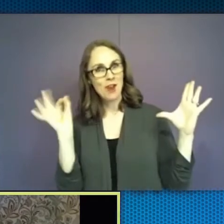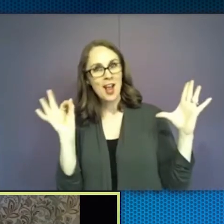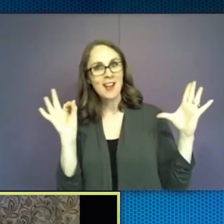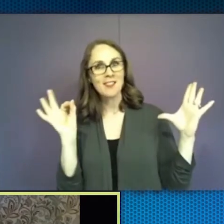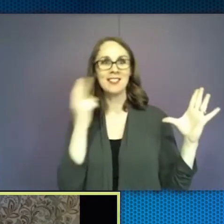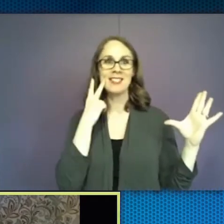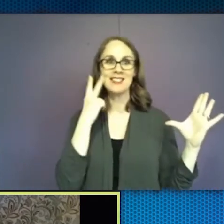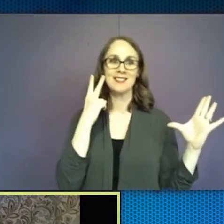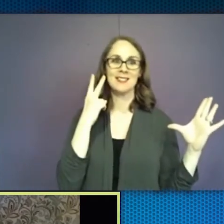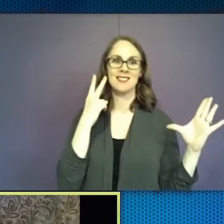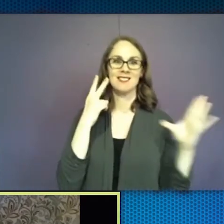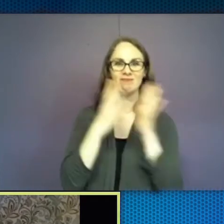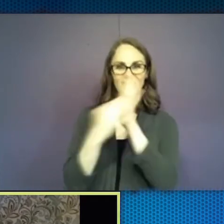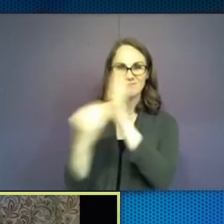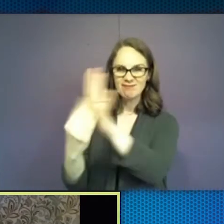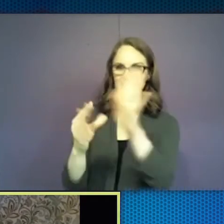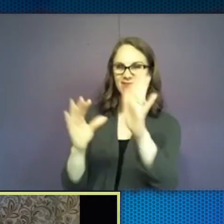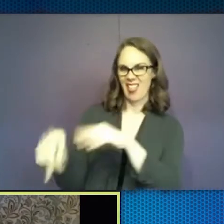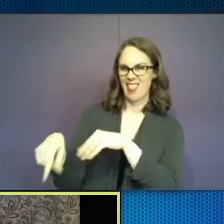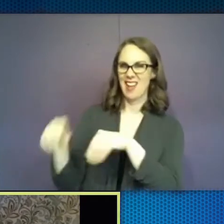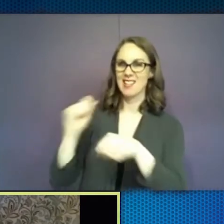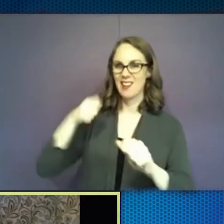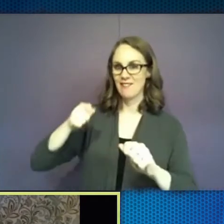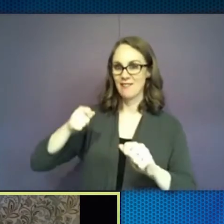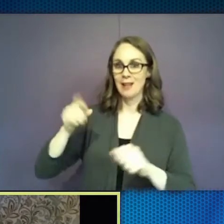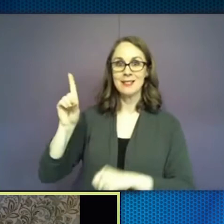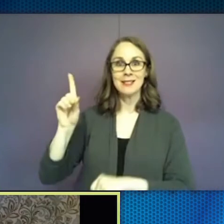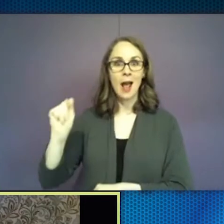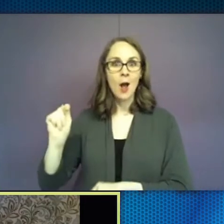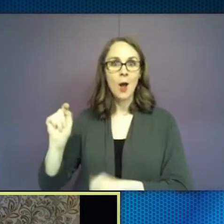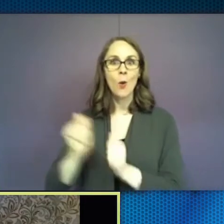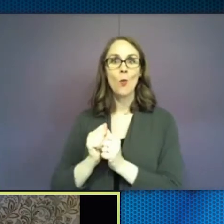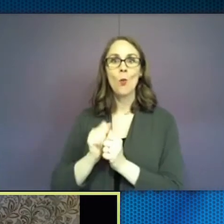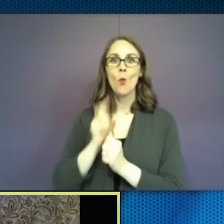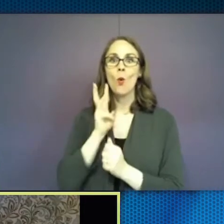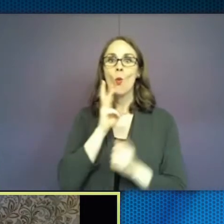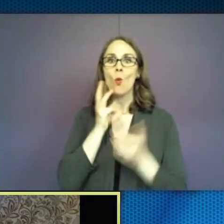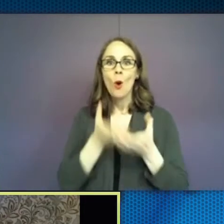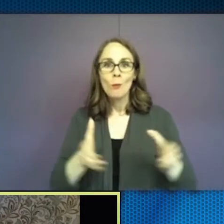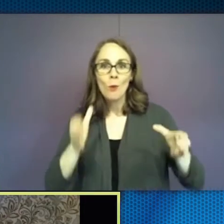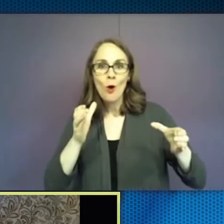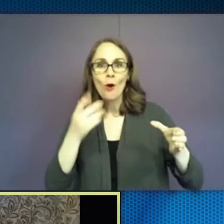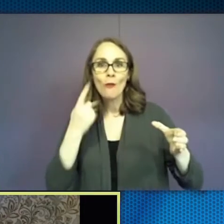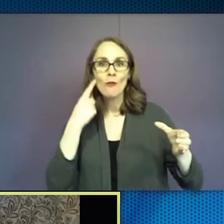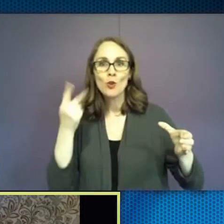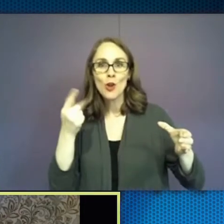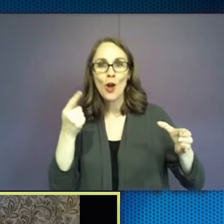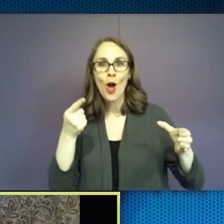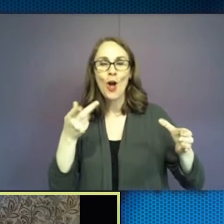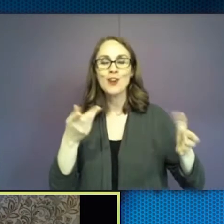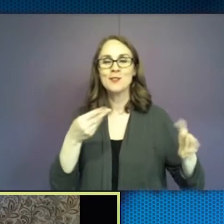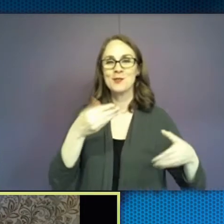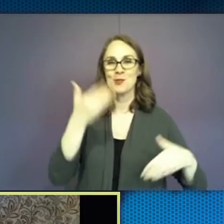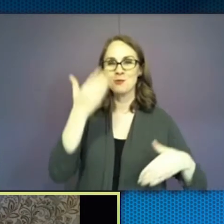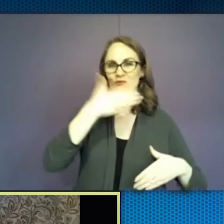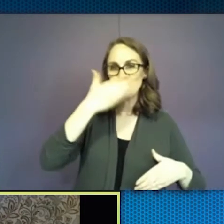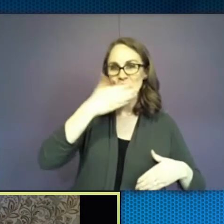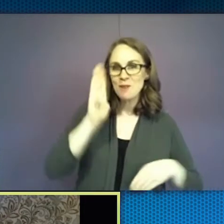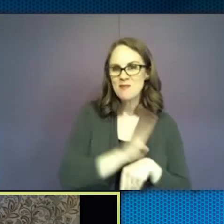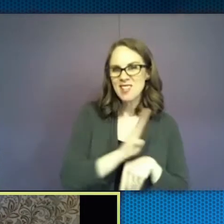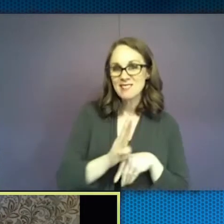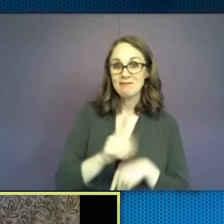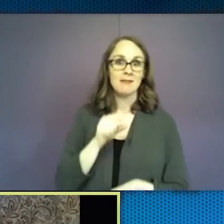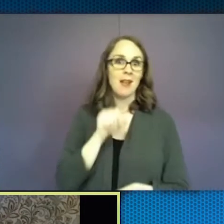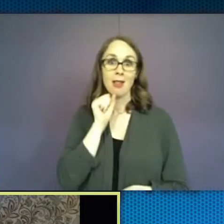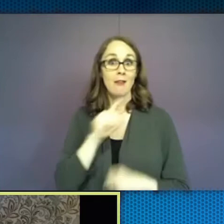see echoes of this fountain downtown now with the water bowls out for dogs in front of businesses. And the thing I